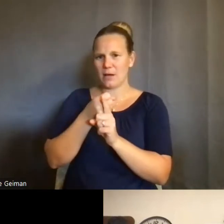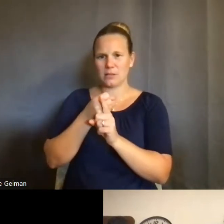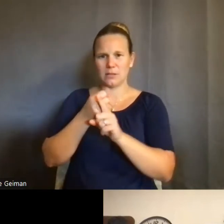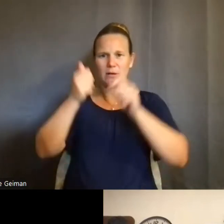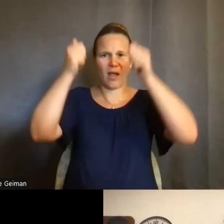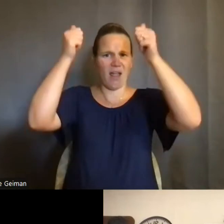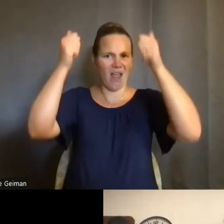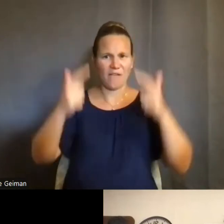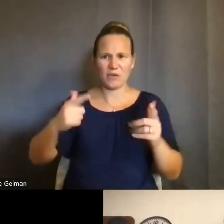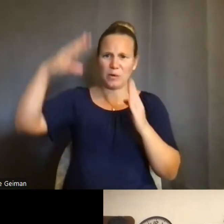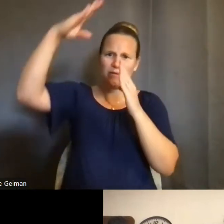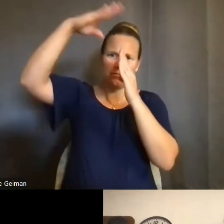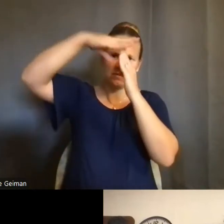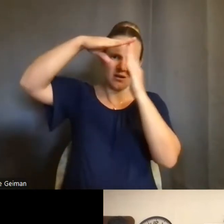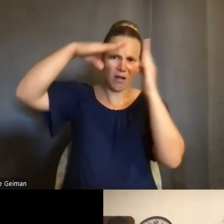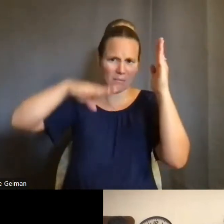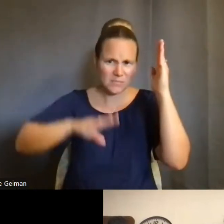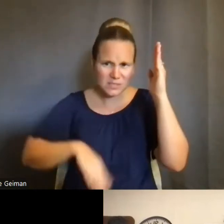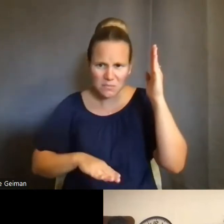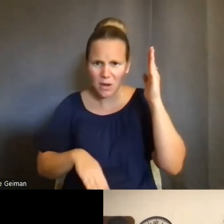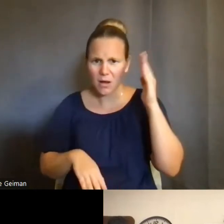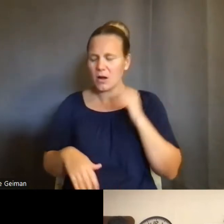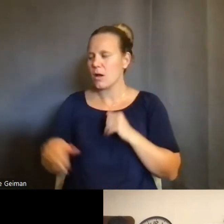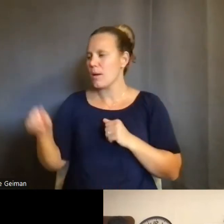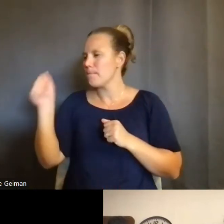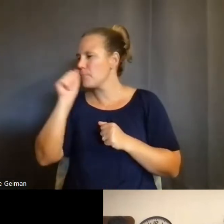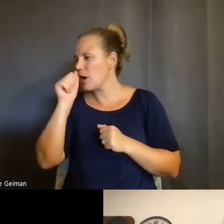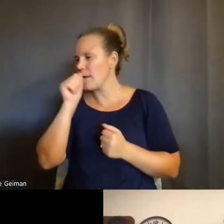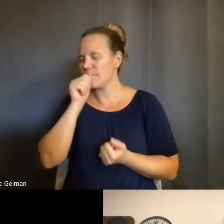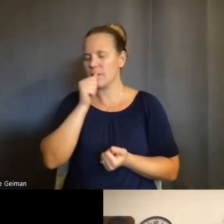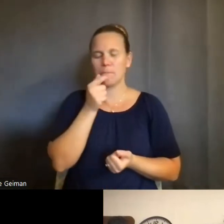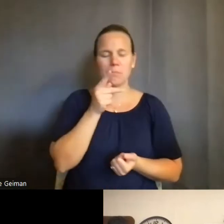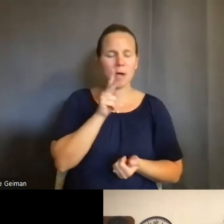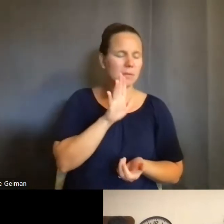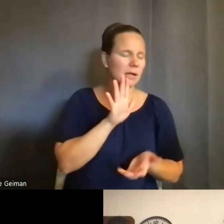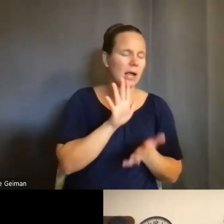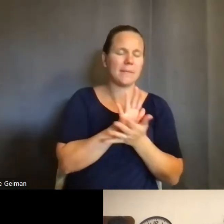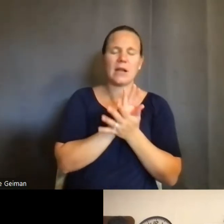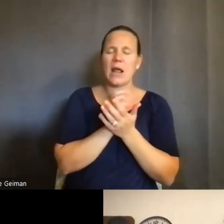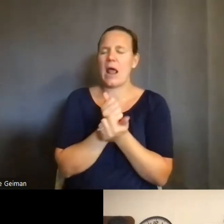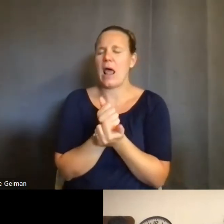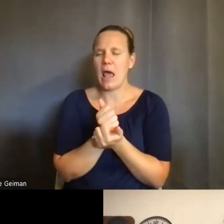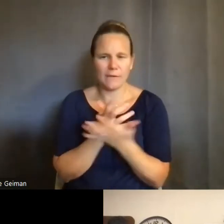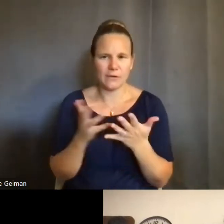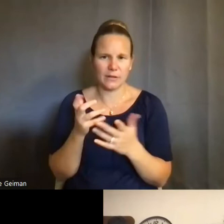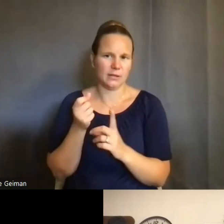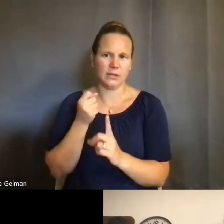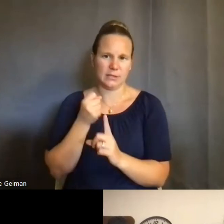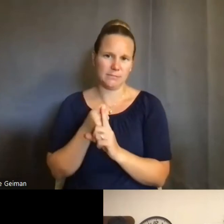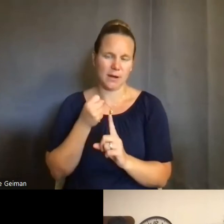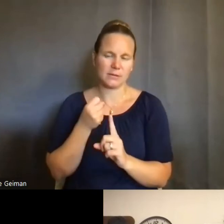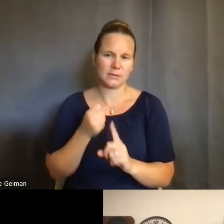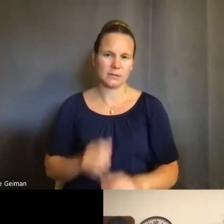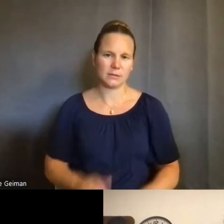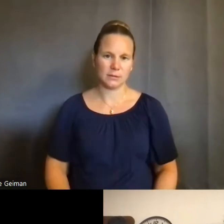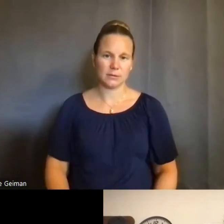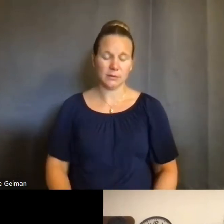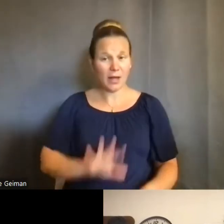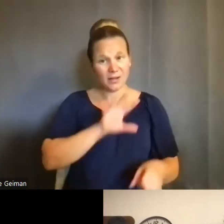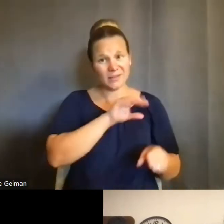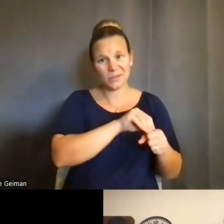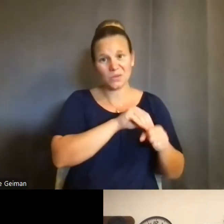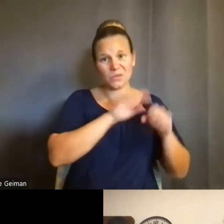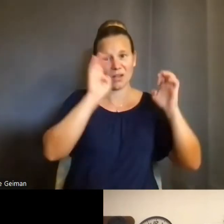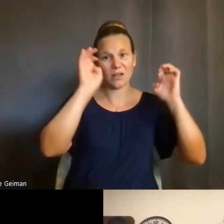bottom, in every, in the private sector, public sector. It's had an impact on everything. And that includes